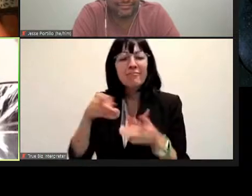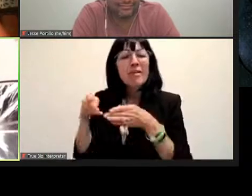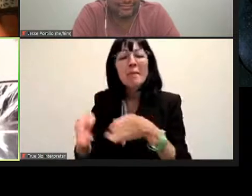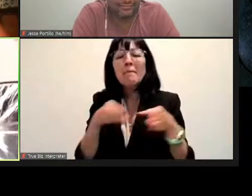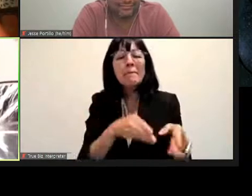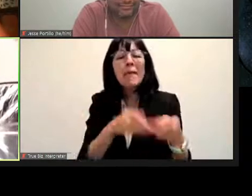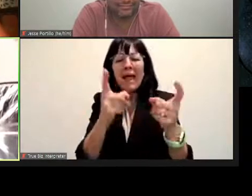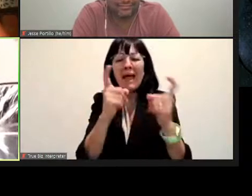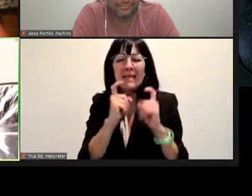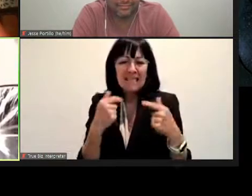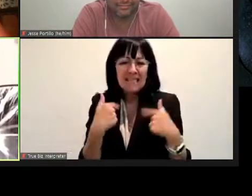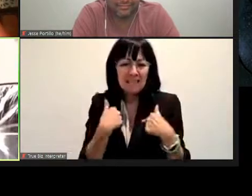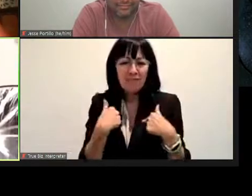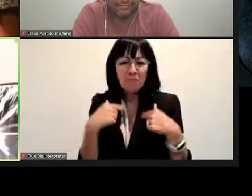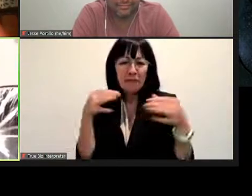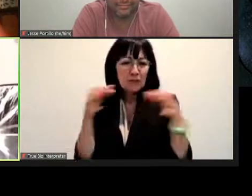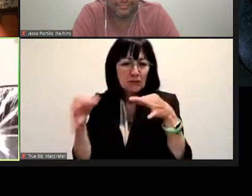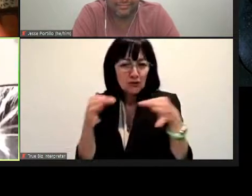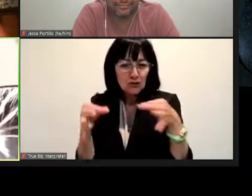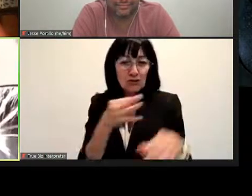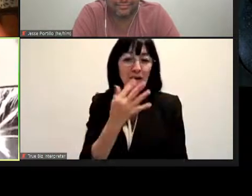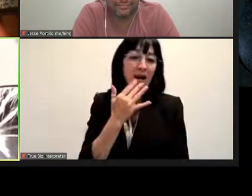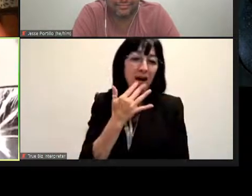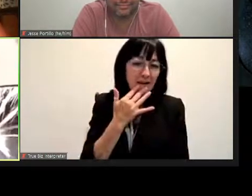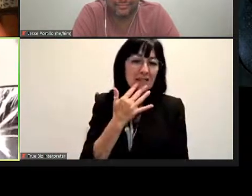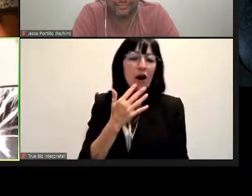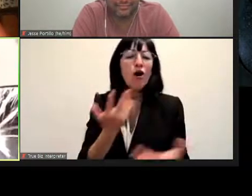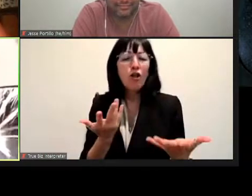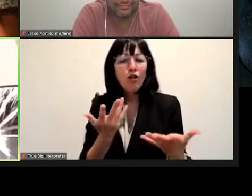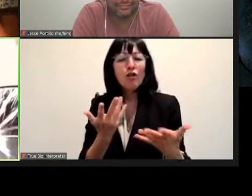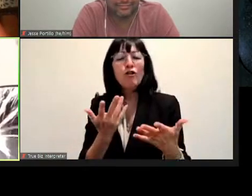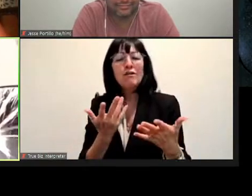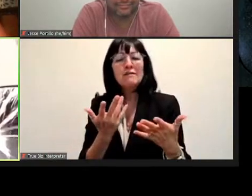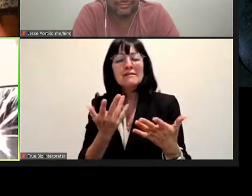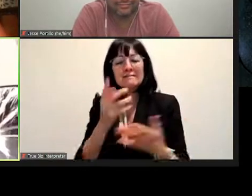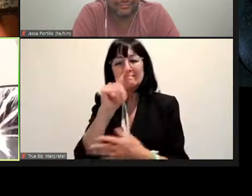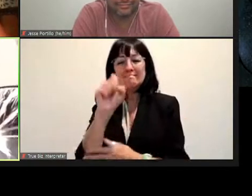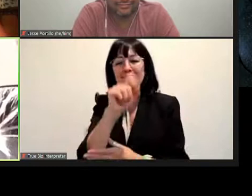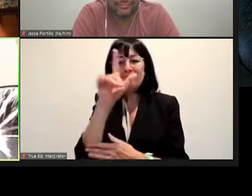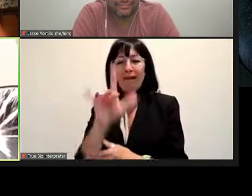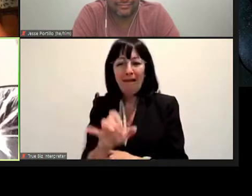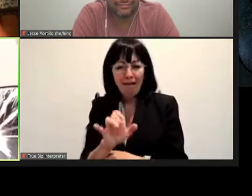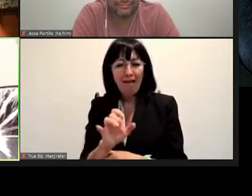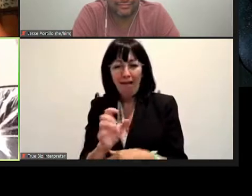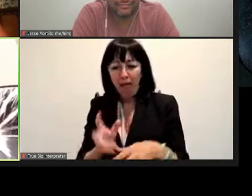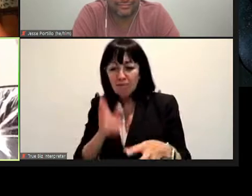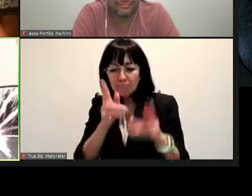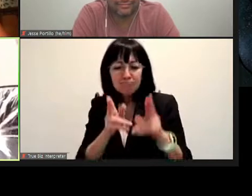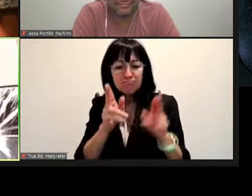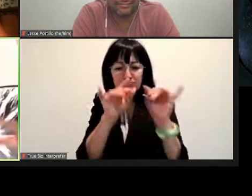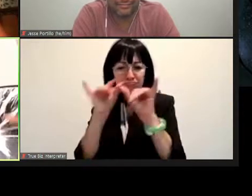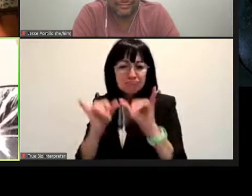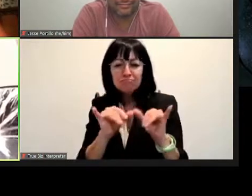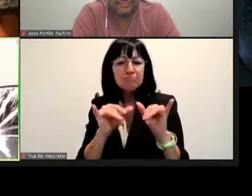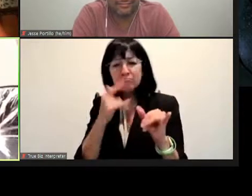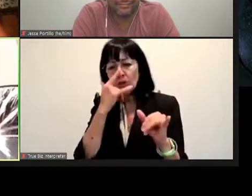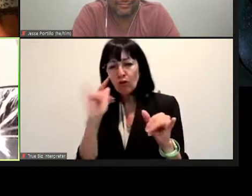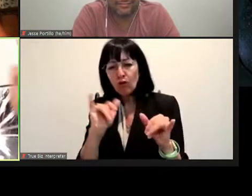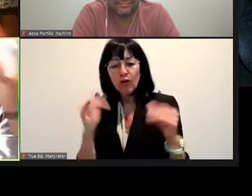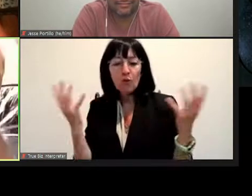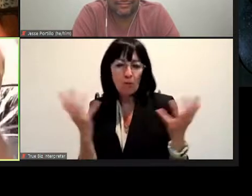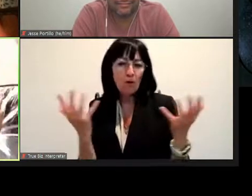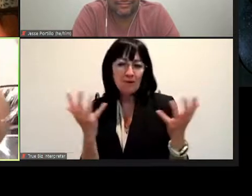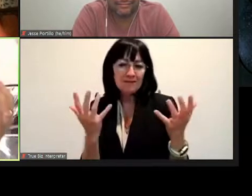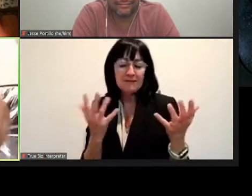a color, perhaps a cut, especially for costumes. We have so much, and there's frequent conversations about how no one uses